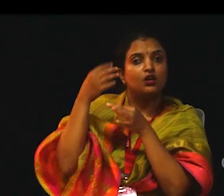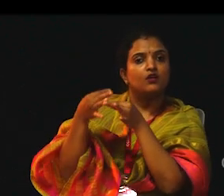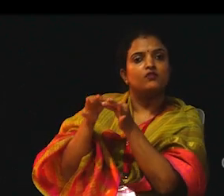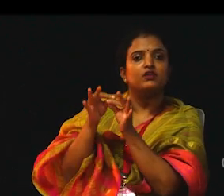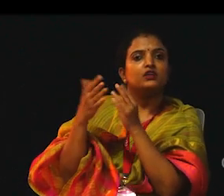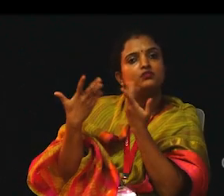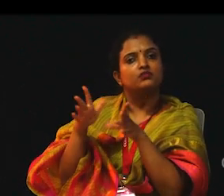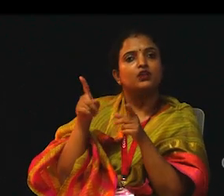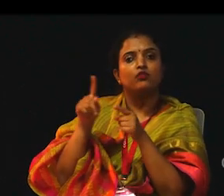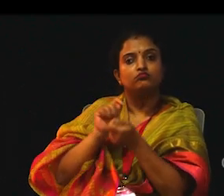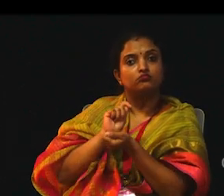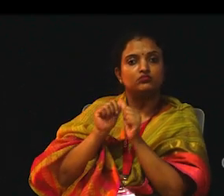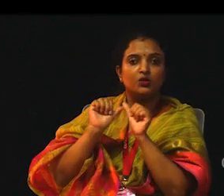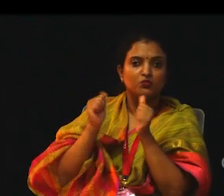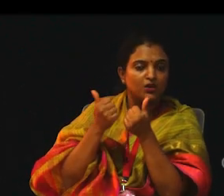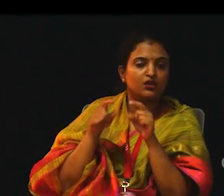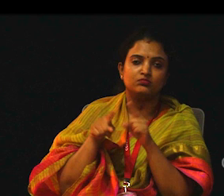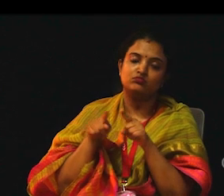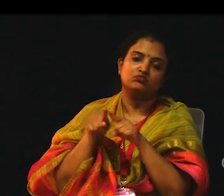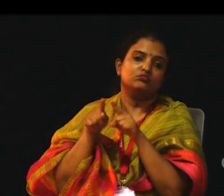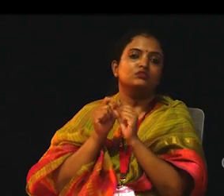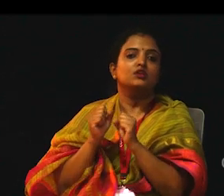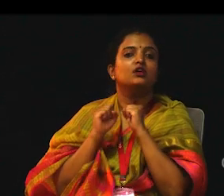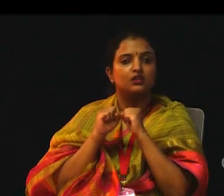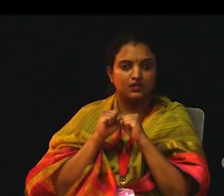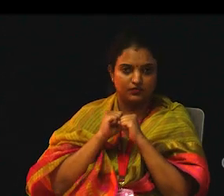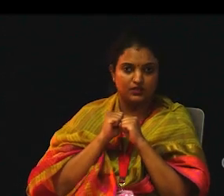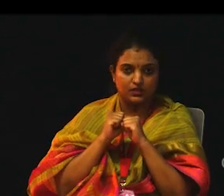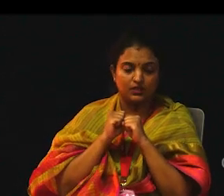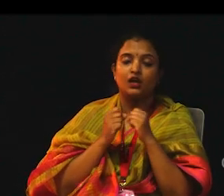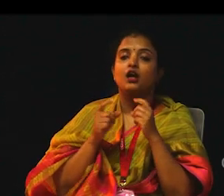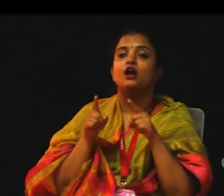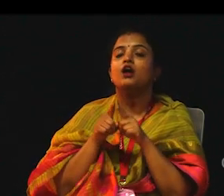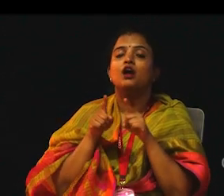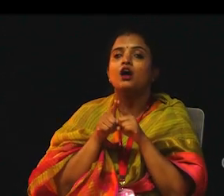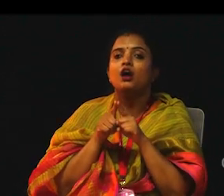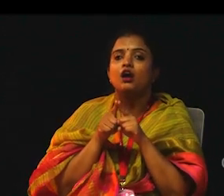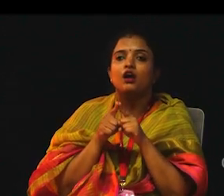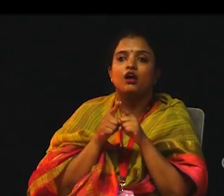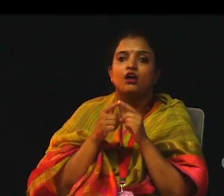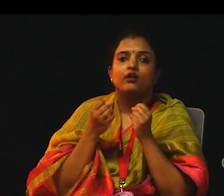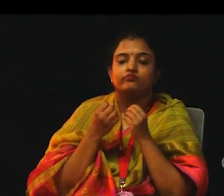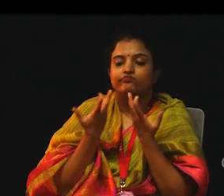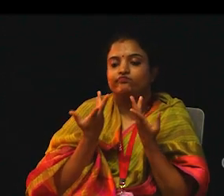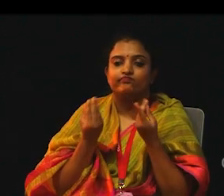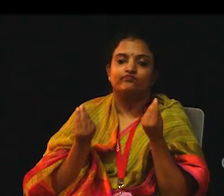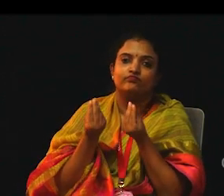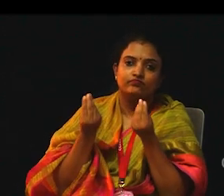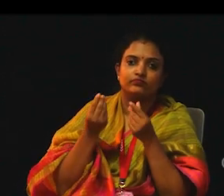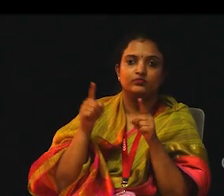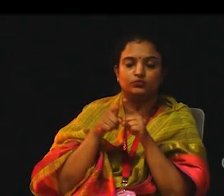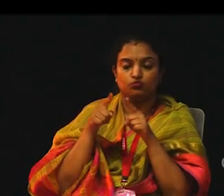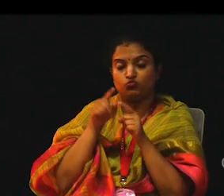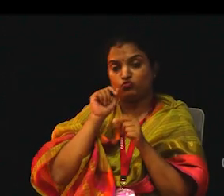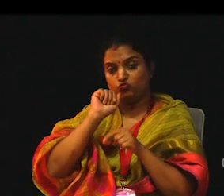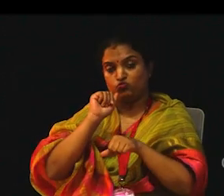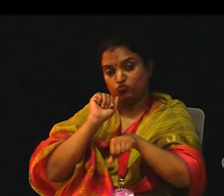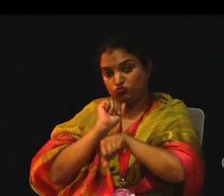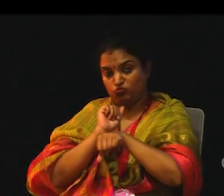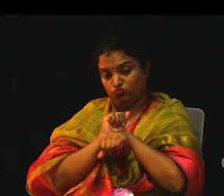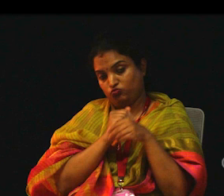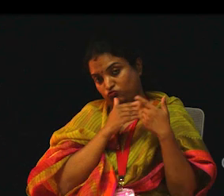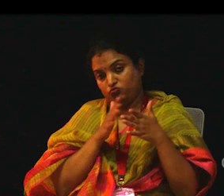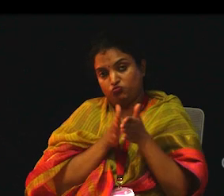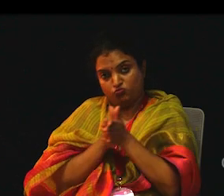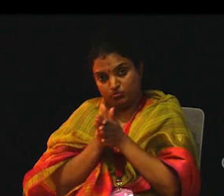from traditional approaches to teaching and learning can be really difficult unless one has a framework within which to